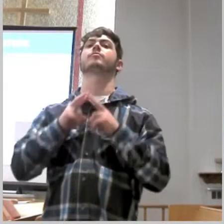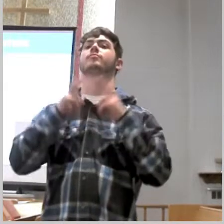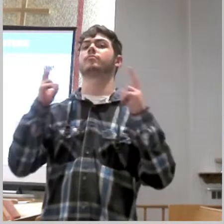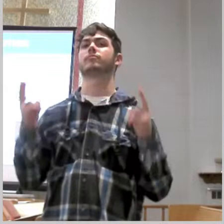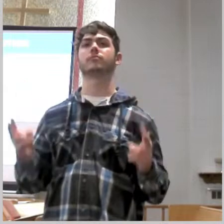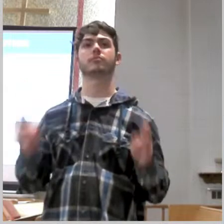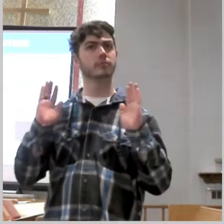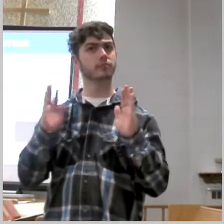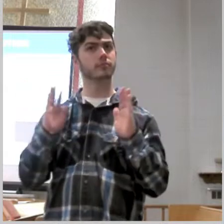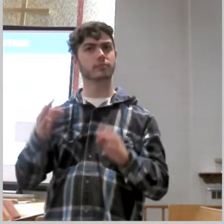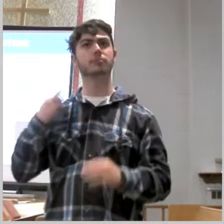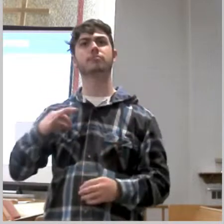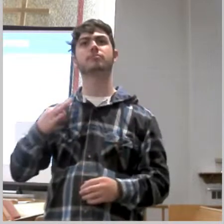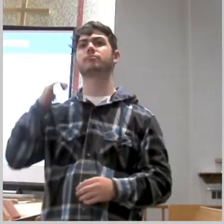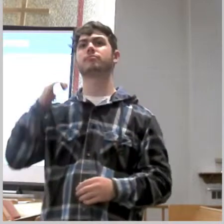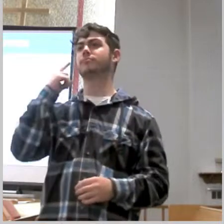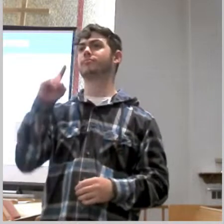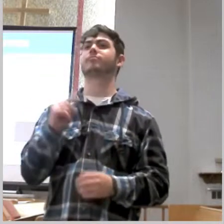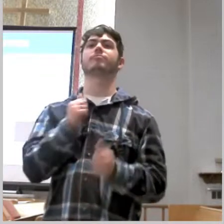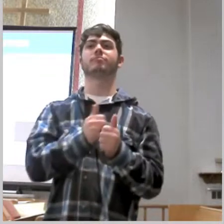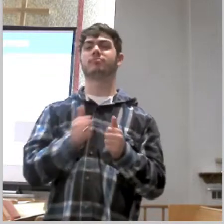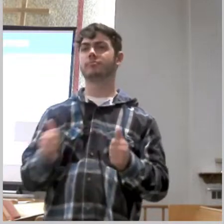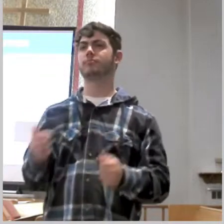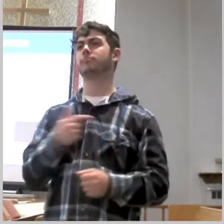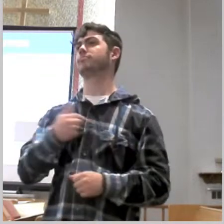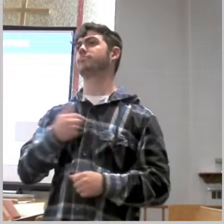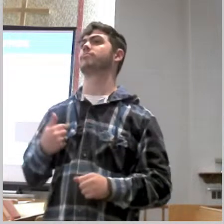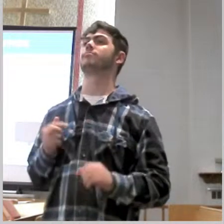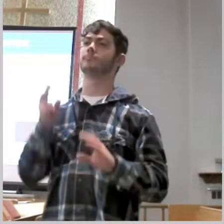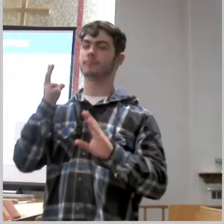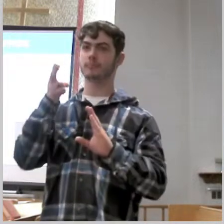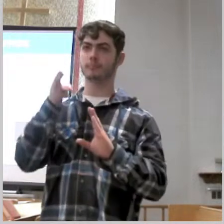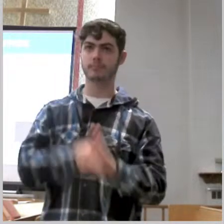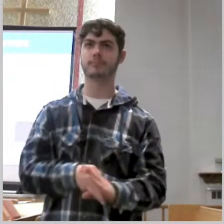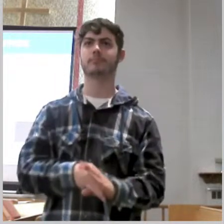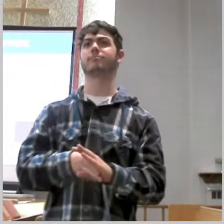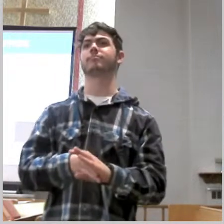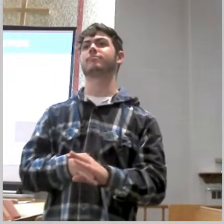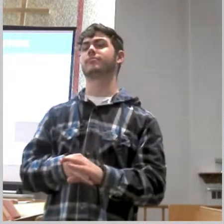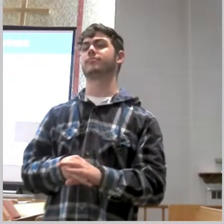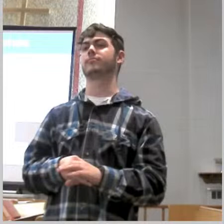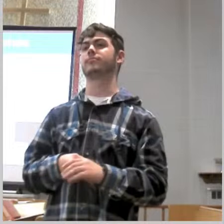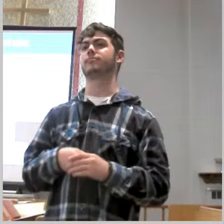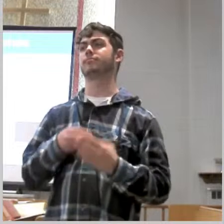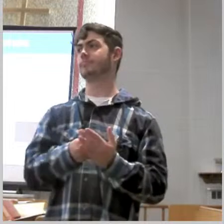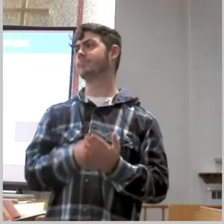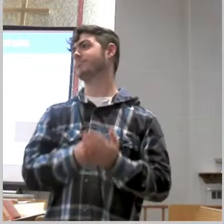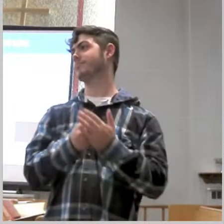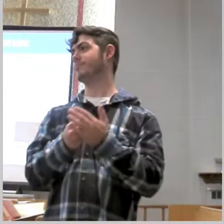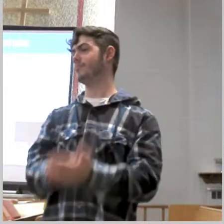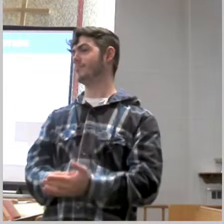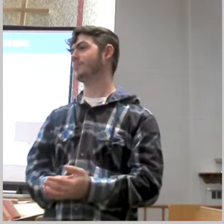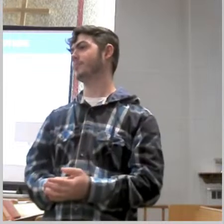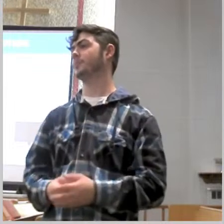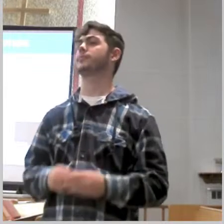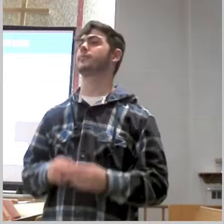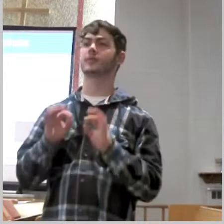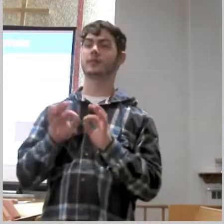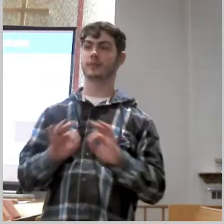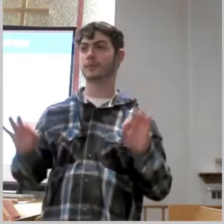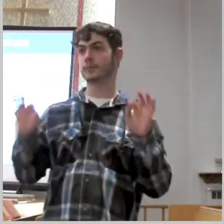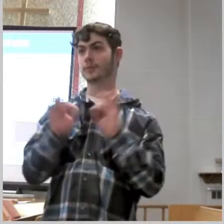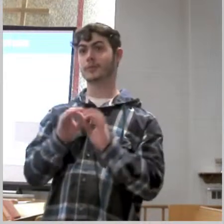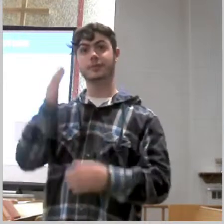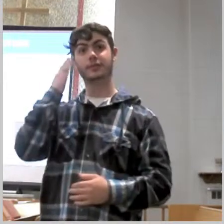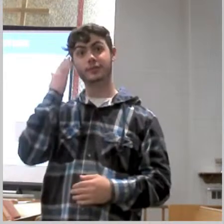to remember that all of this that we're giving as the contribution, it